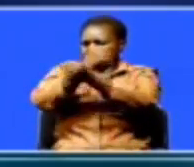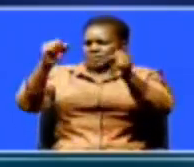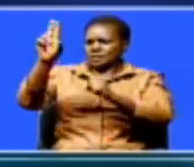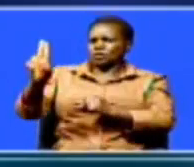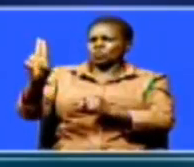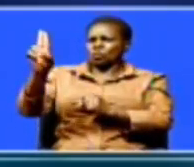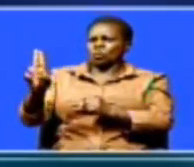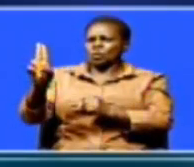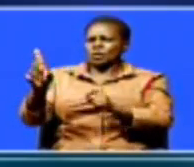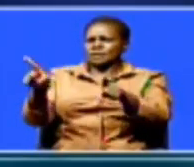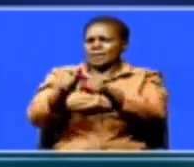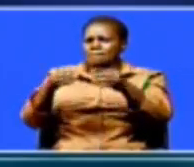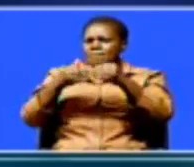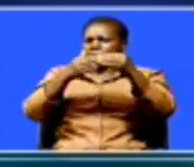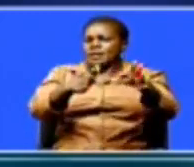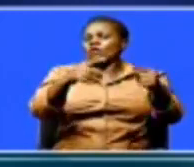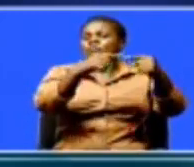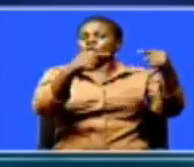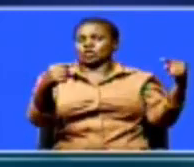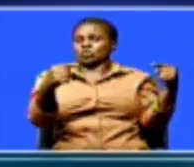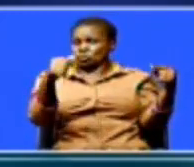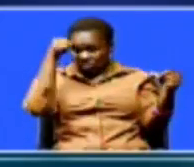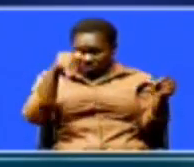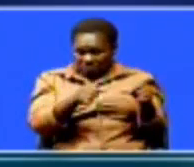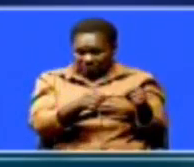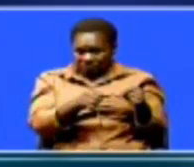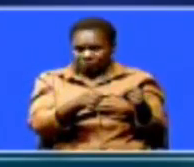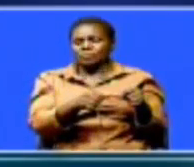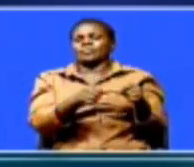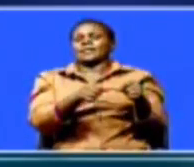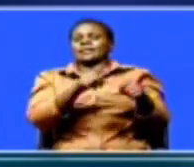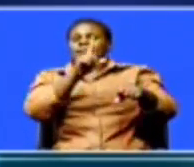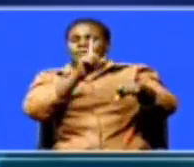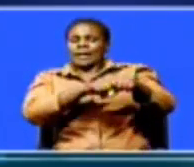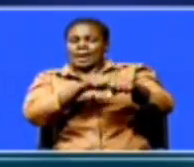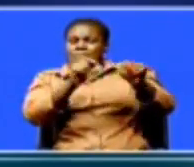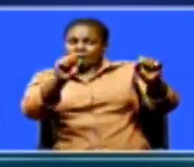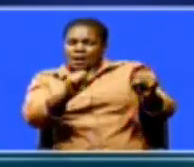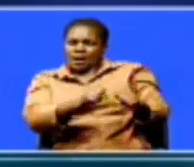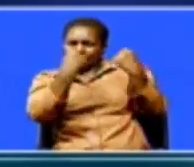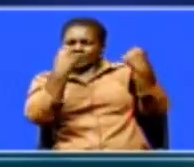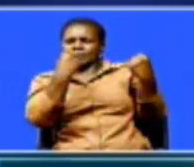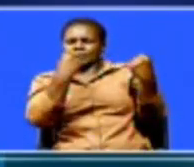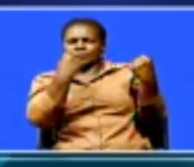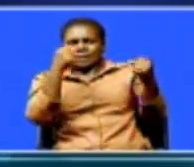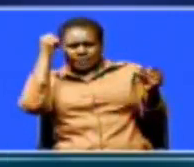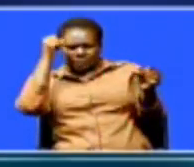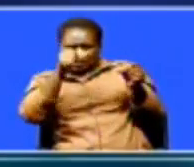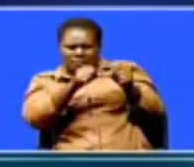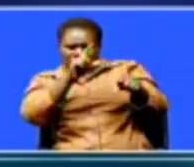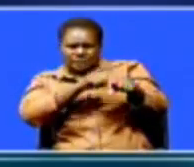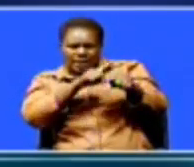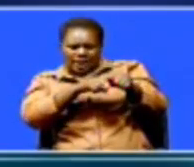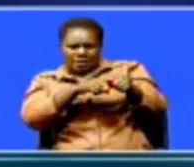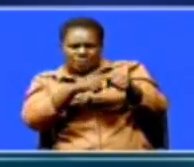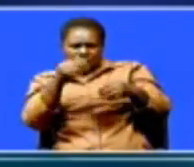Uhuru was also the leader of opposition. And there was a moment, even if you remember during the